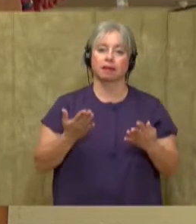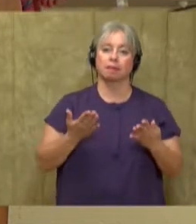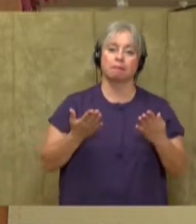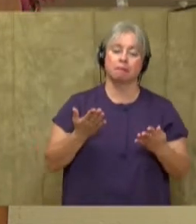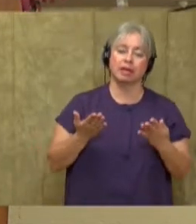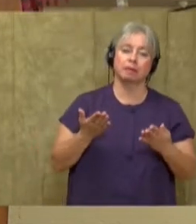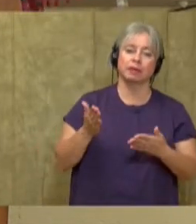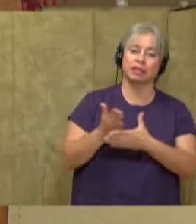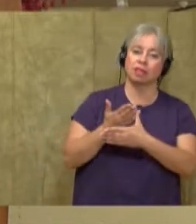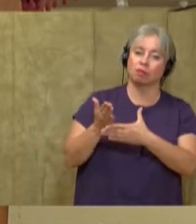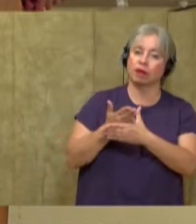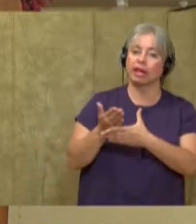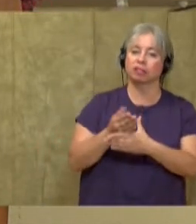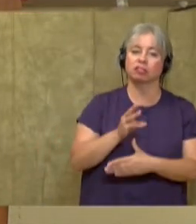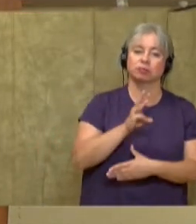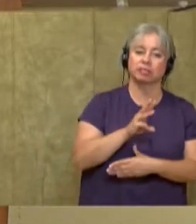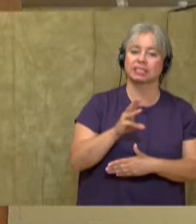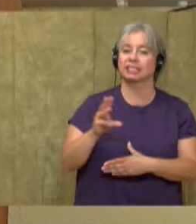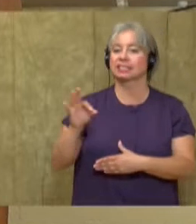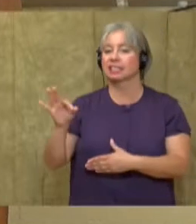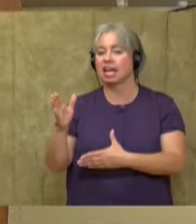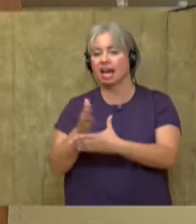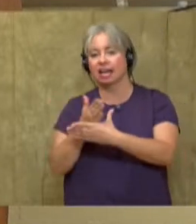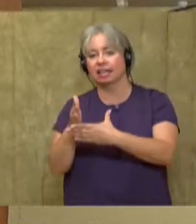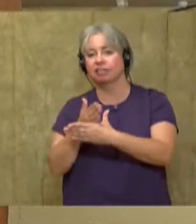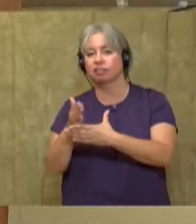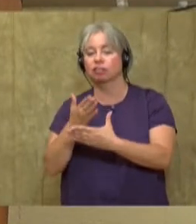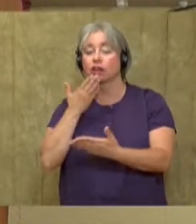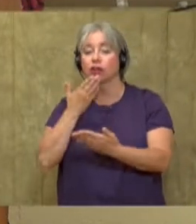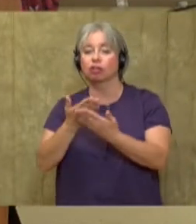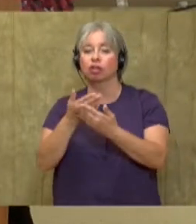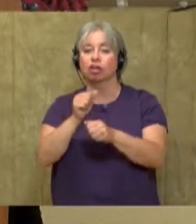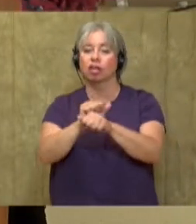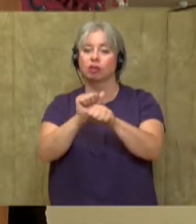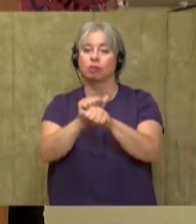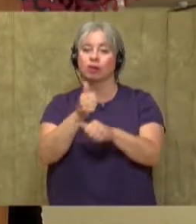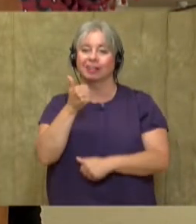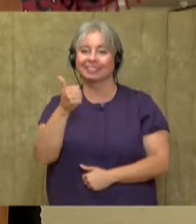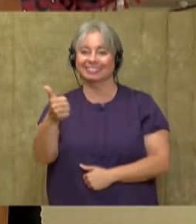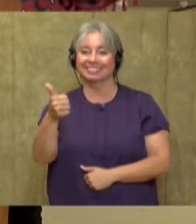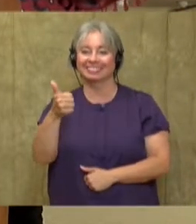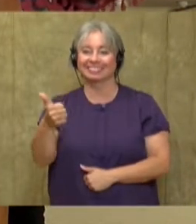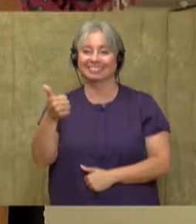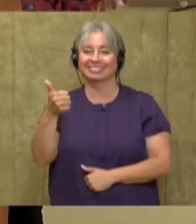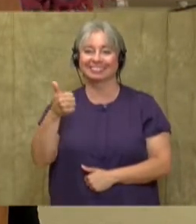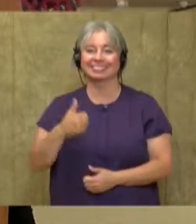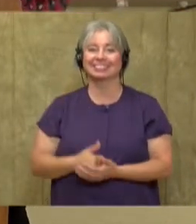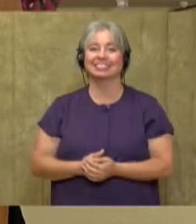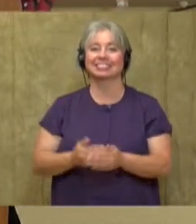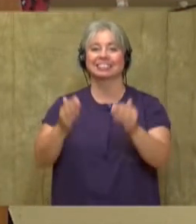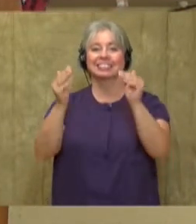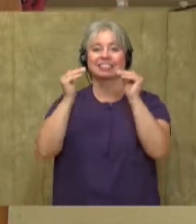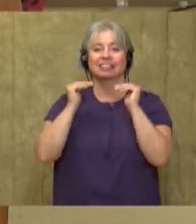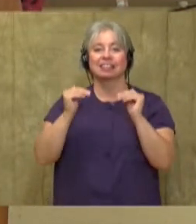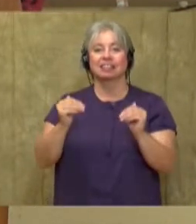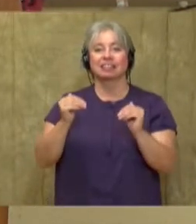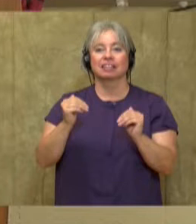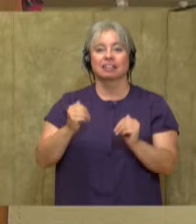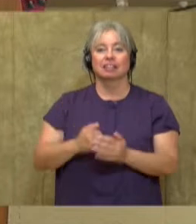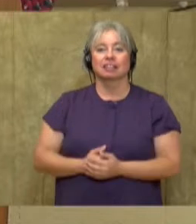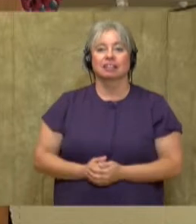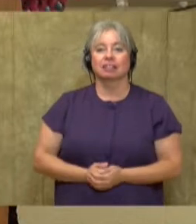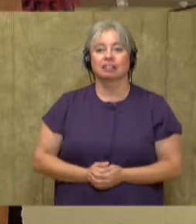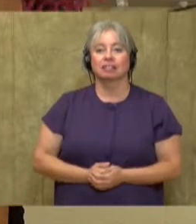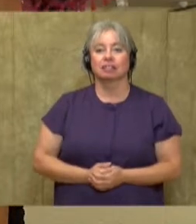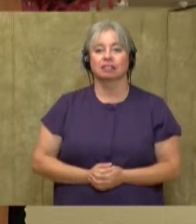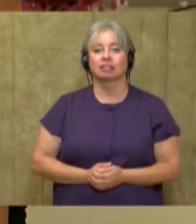and 9, but again, they're scattered out. So good job there. Let's look at this one. Mr. Thomas wanted to know if